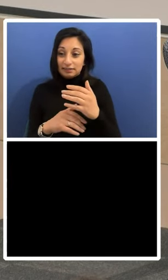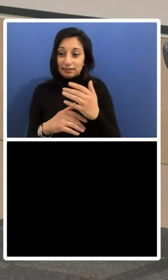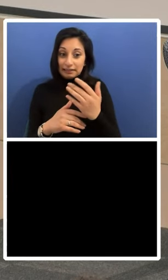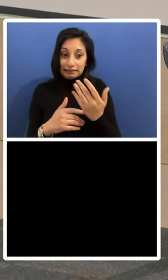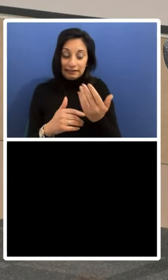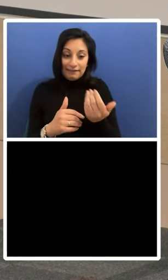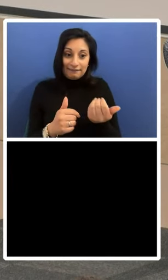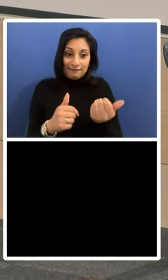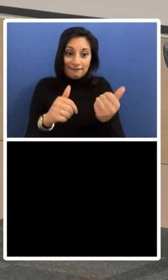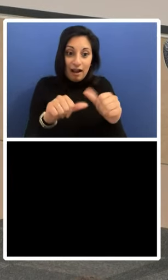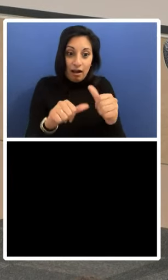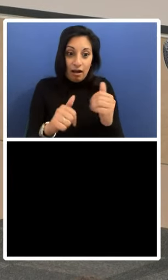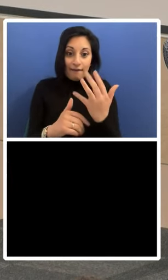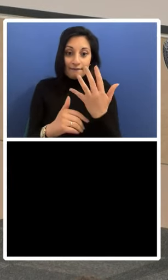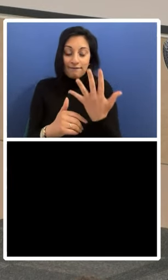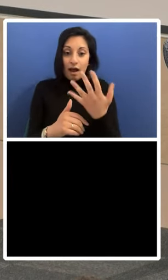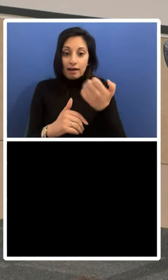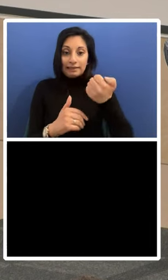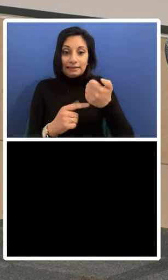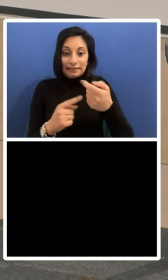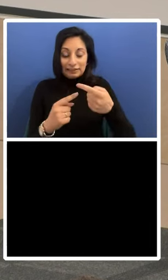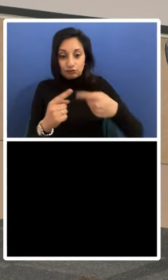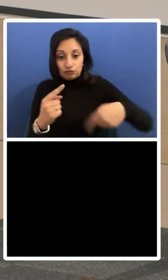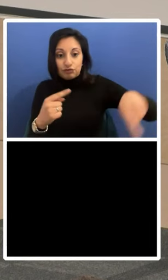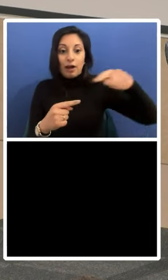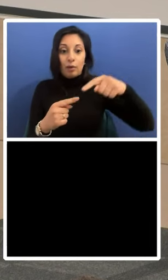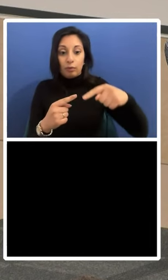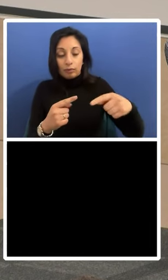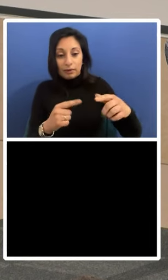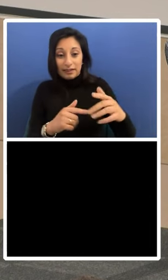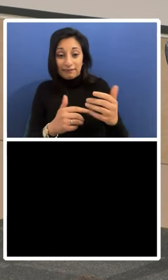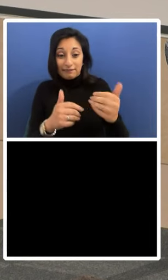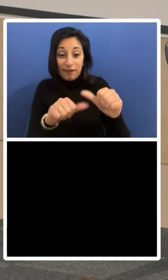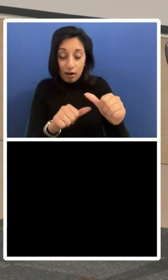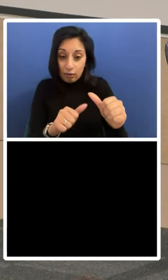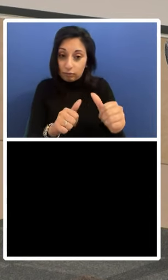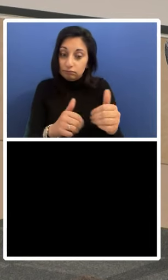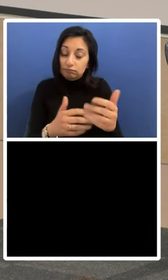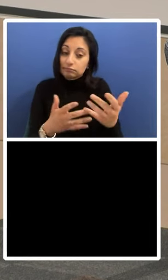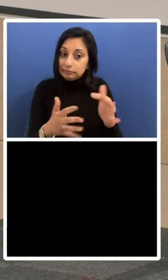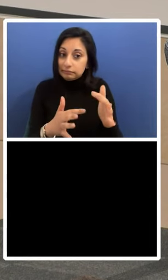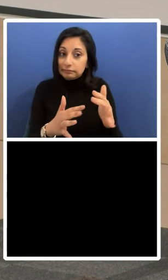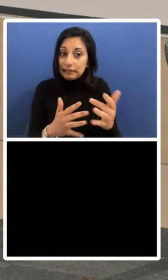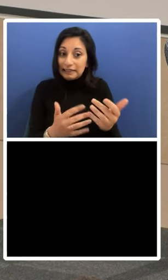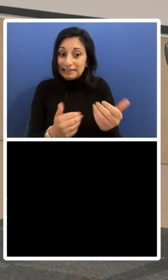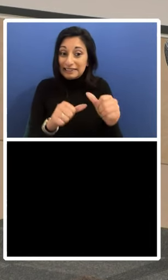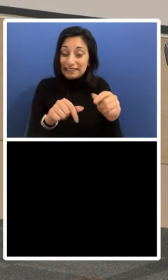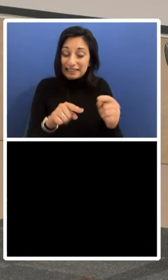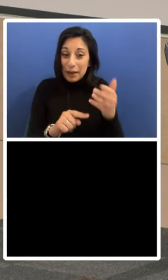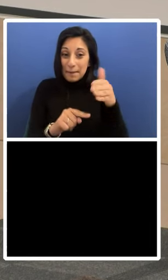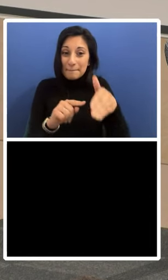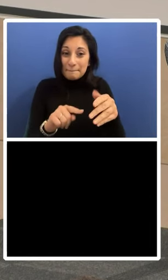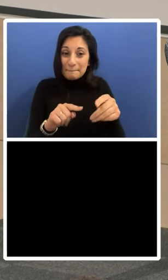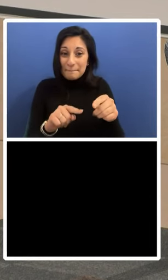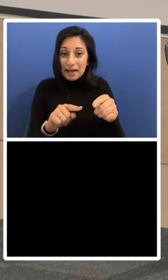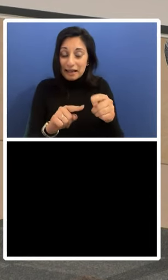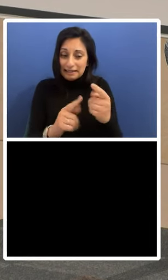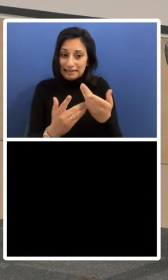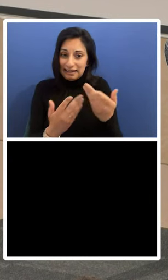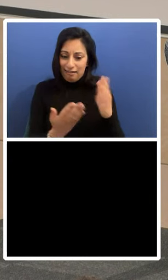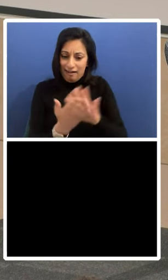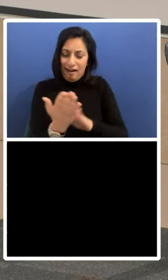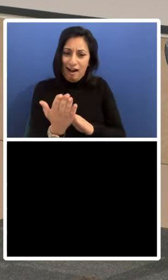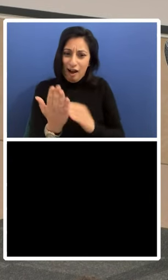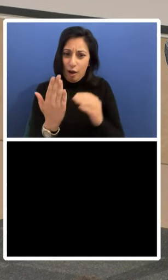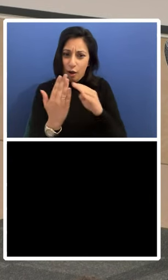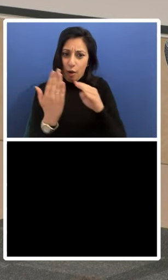And I did really well in those rounds and I got through to the final of the final. We get into the final and I've got like a really, really low card. So I know that total's